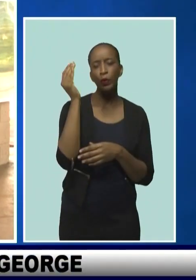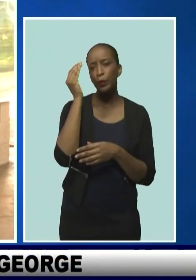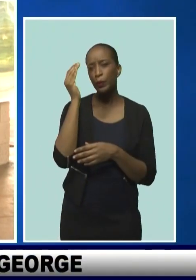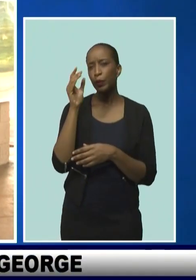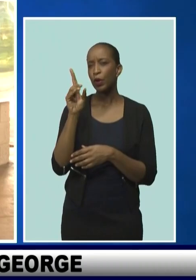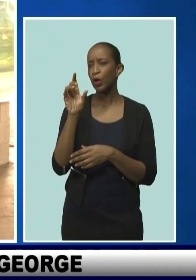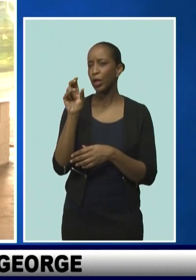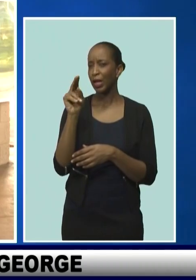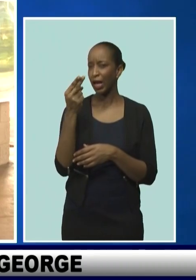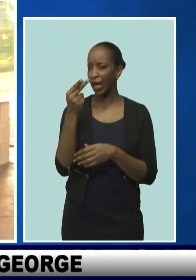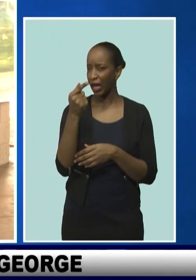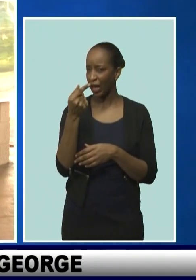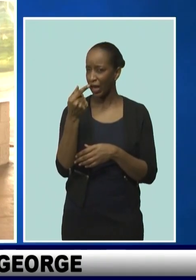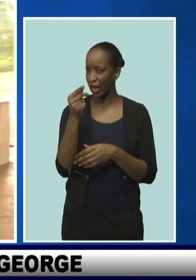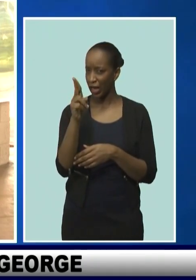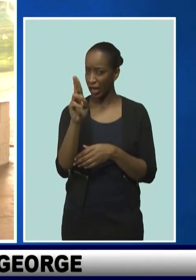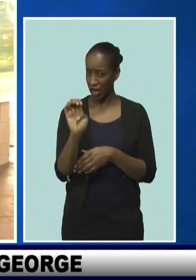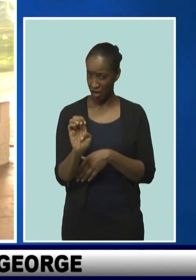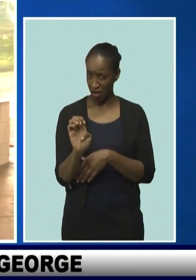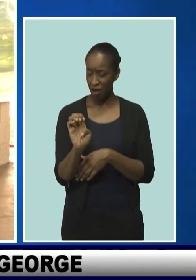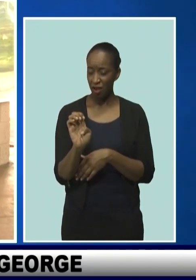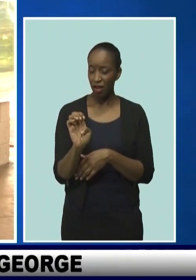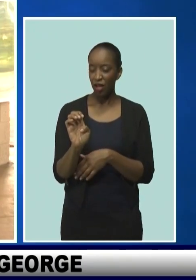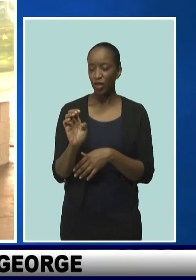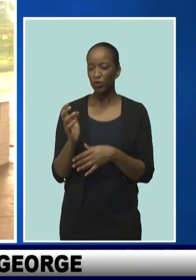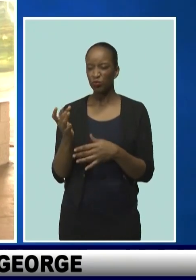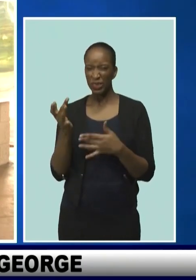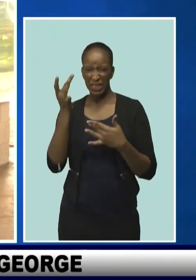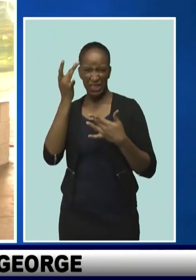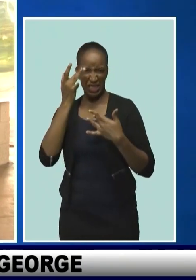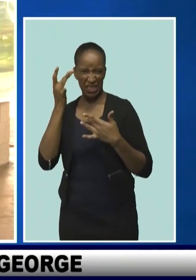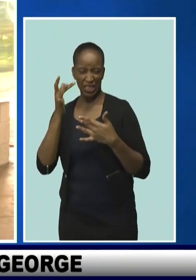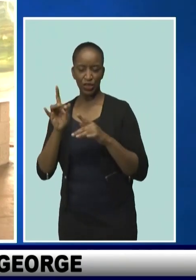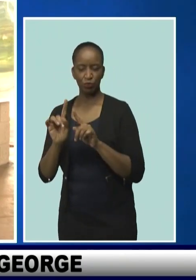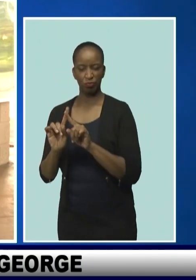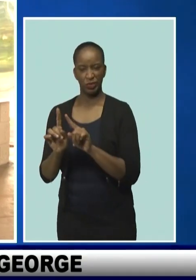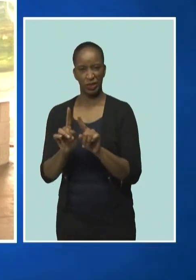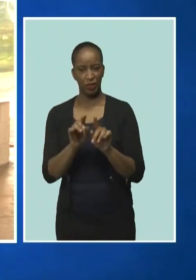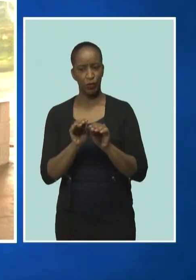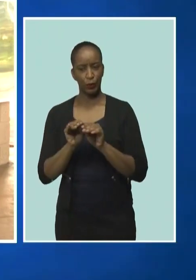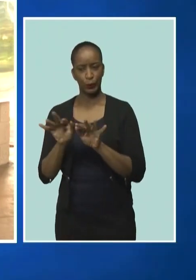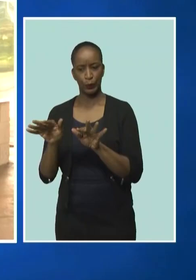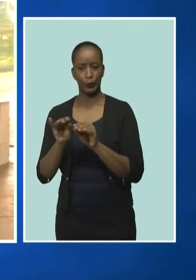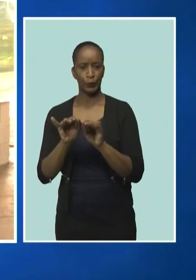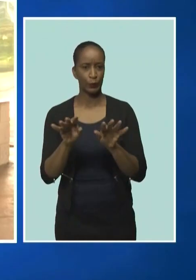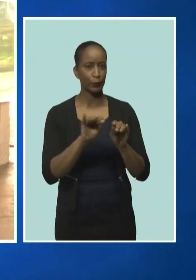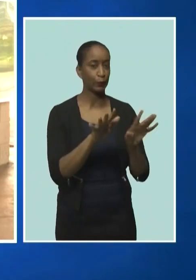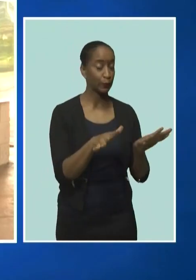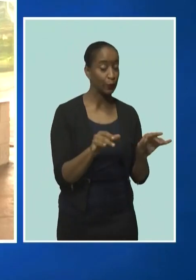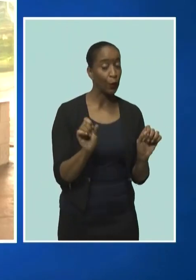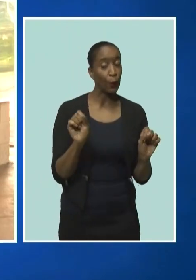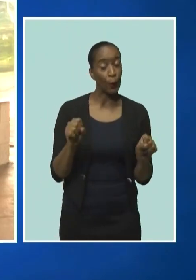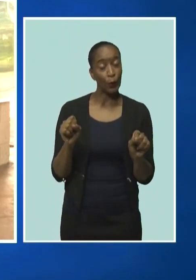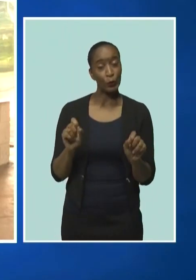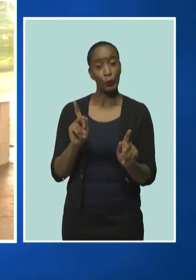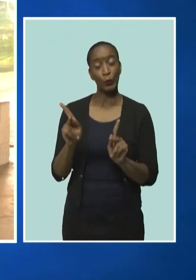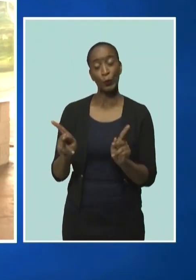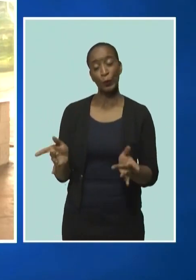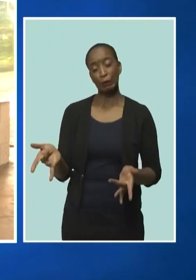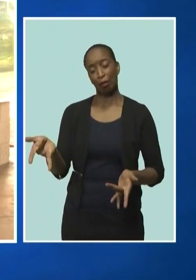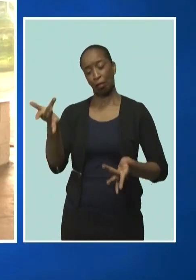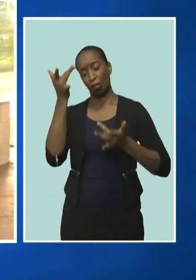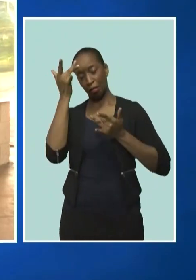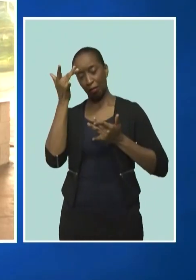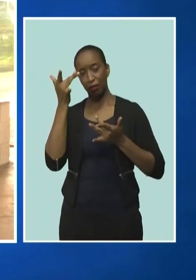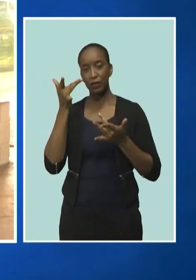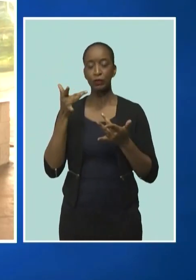circulating, so that is a red flag for poorer outcomes. And therefore, we need to be